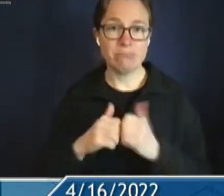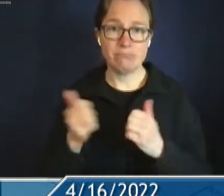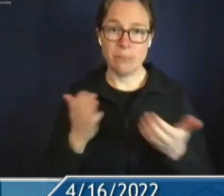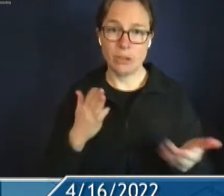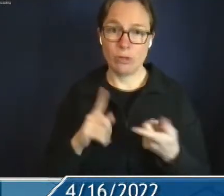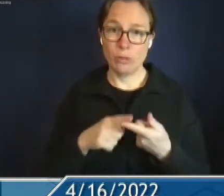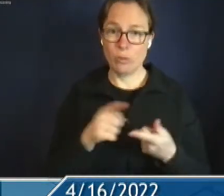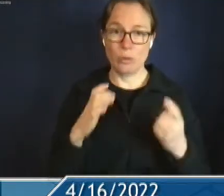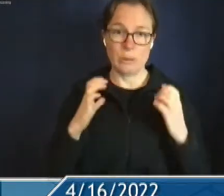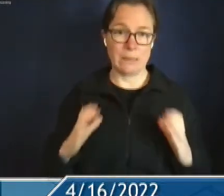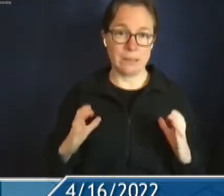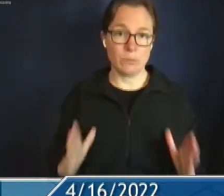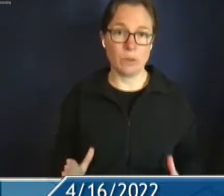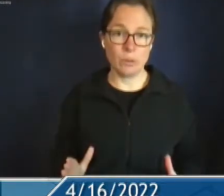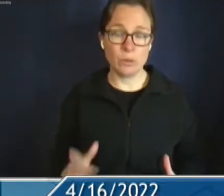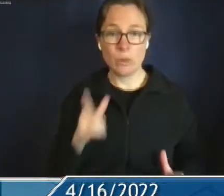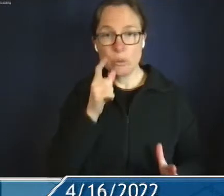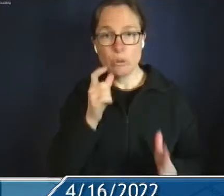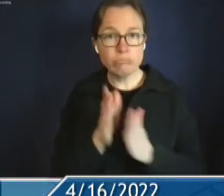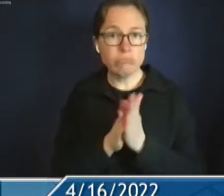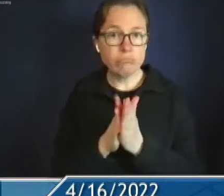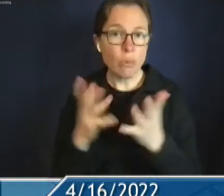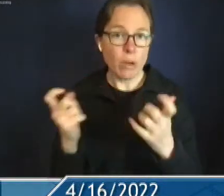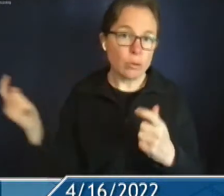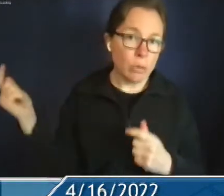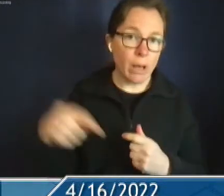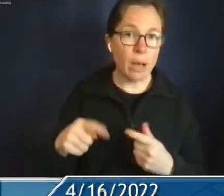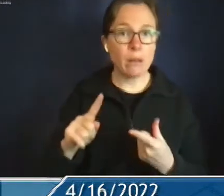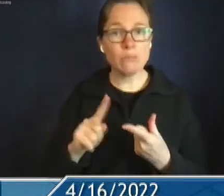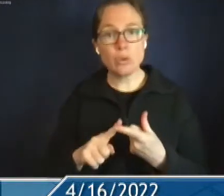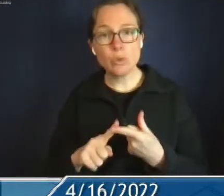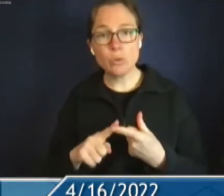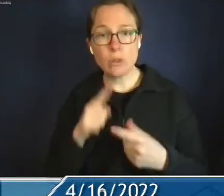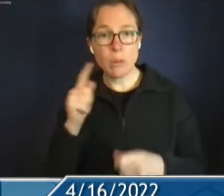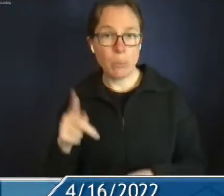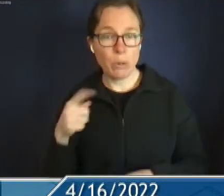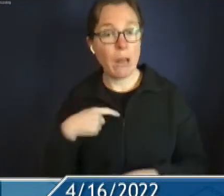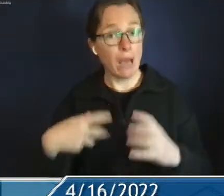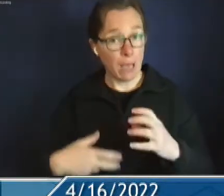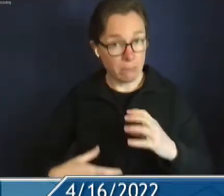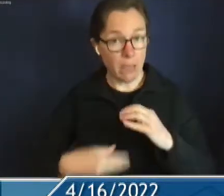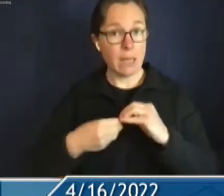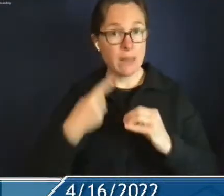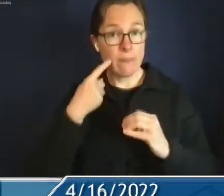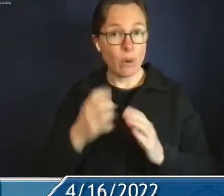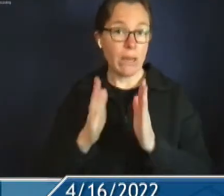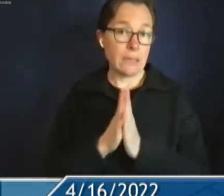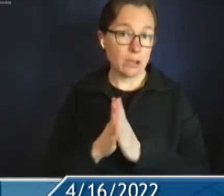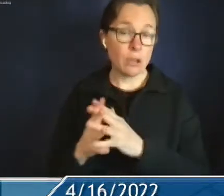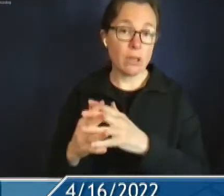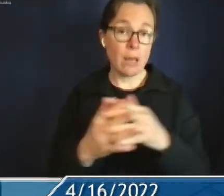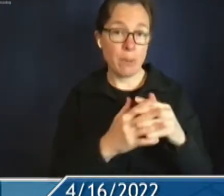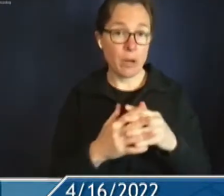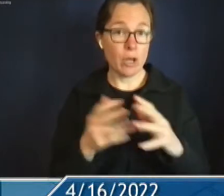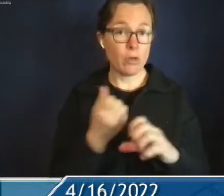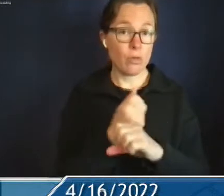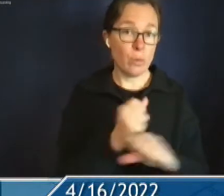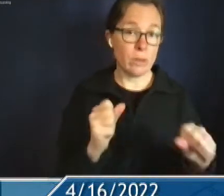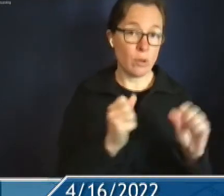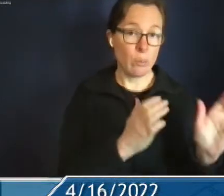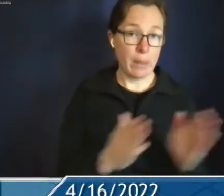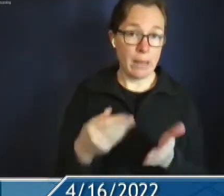customers that want to invest in Portland. I am requesting additional American Rescue Plan funds to help more